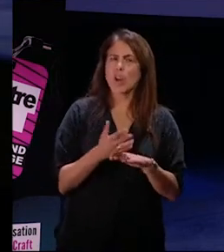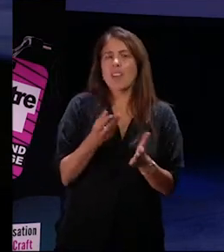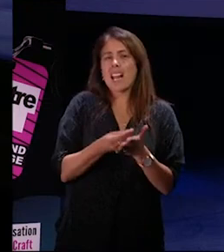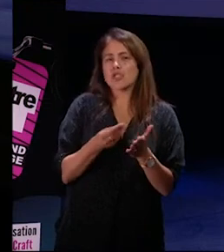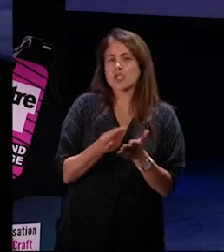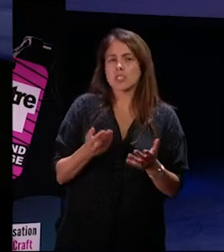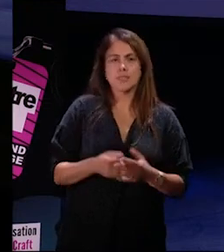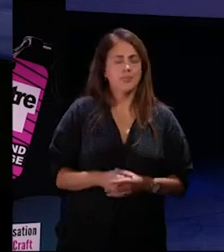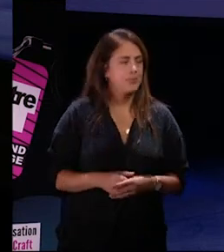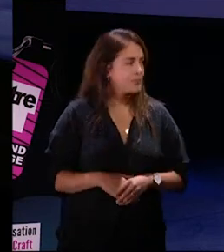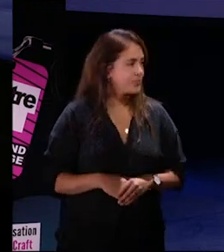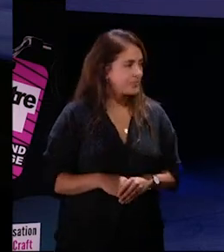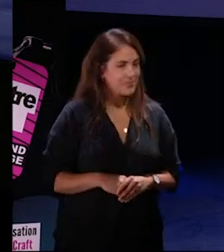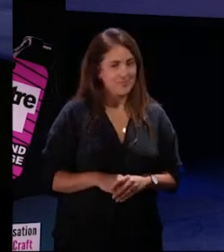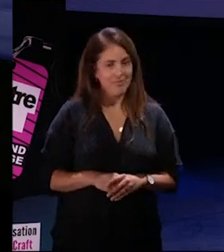Me?